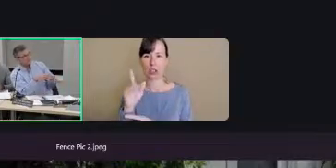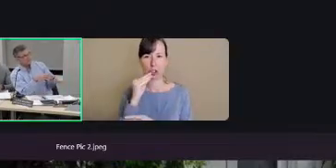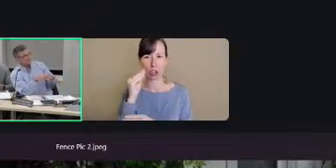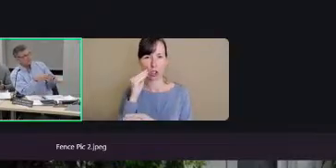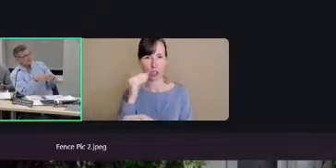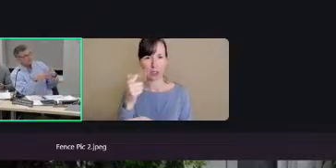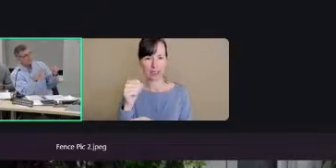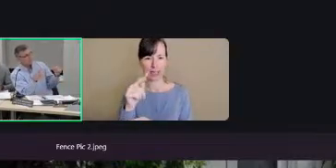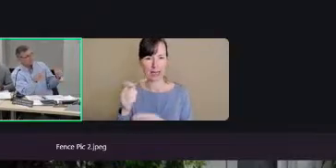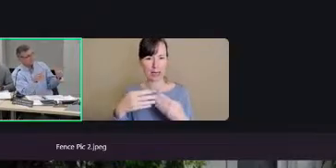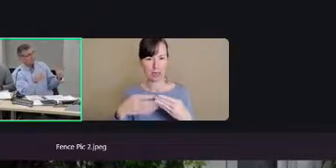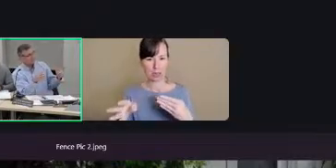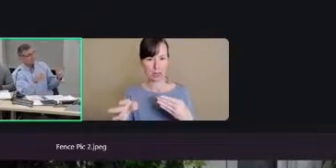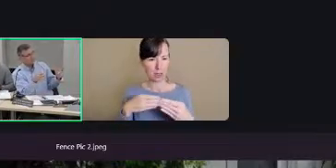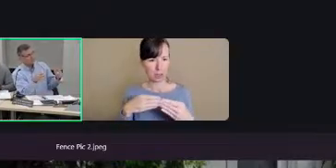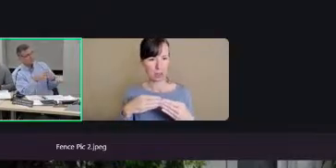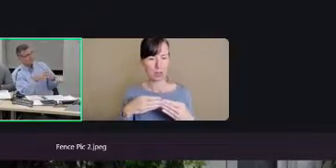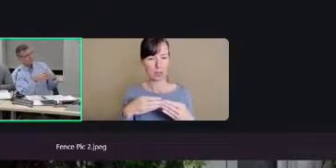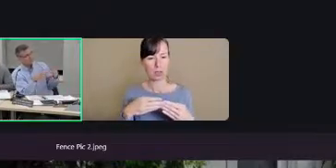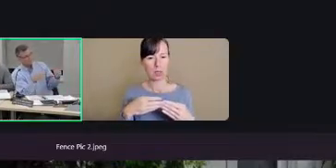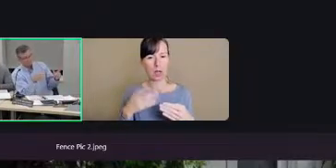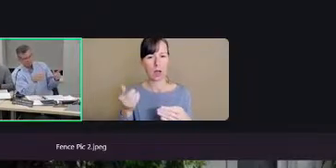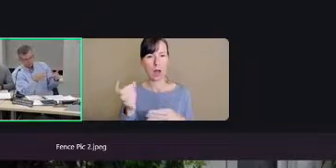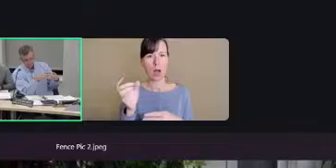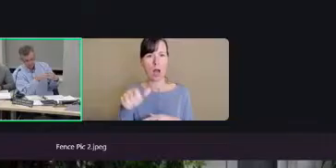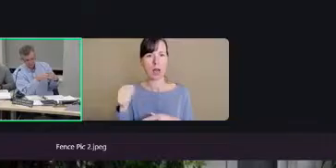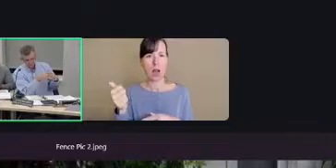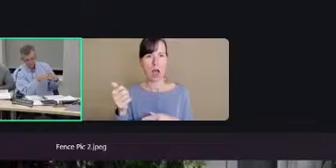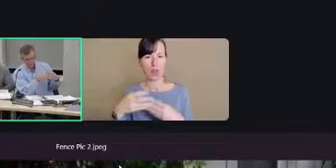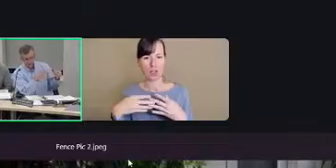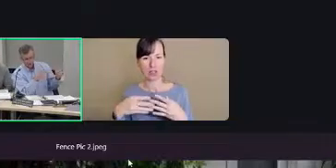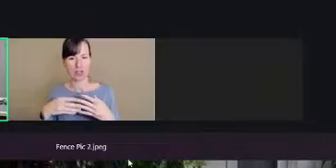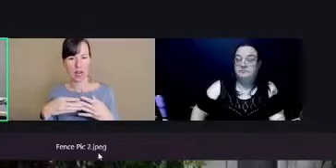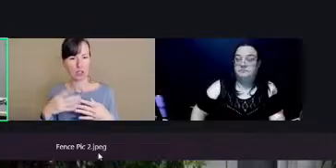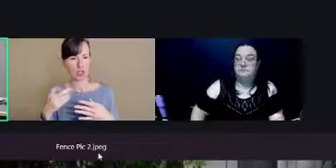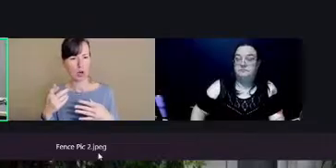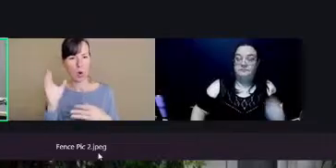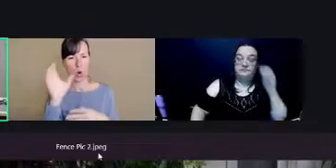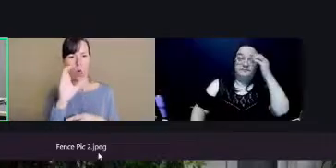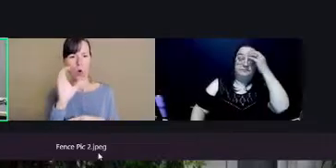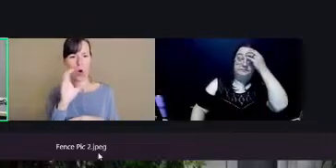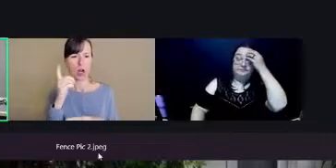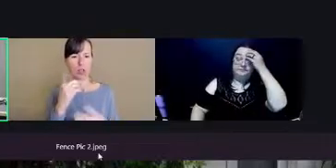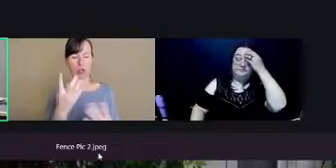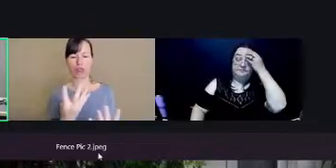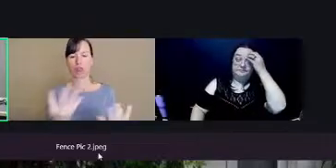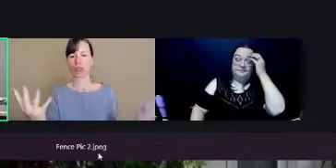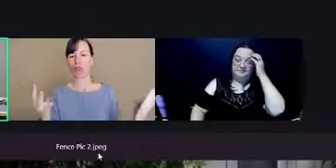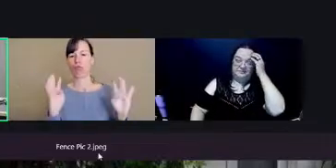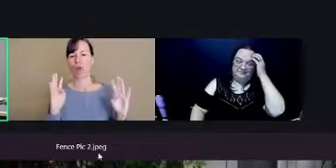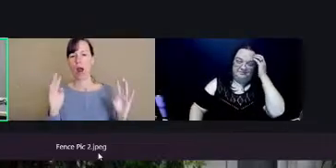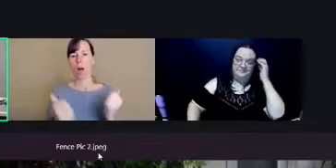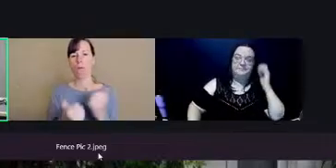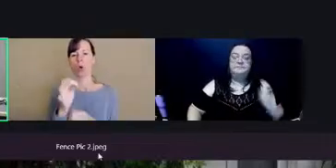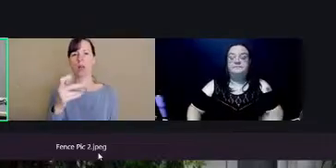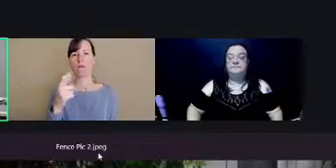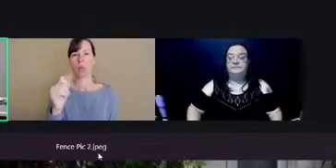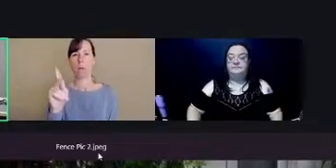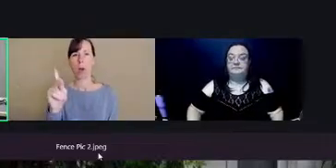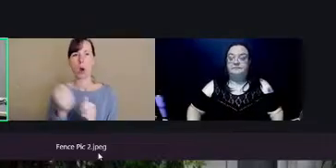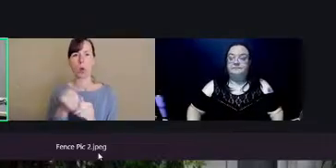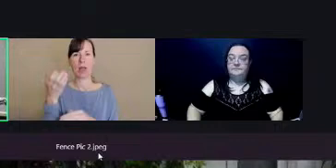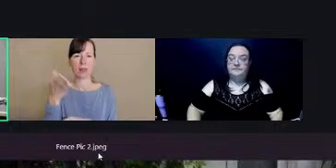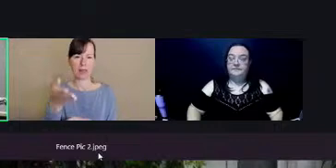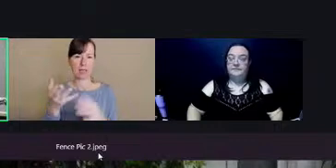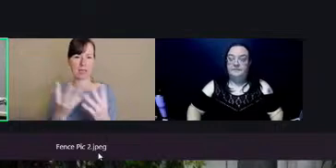to, surround most of the park with this fence. I believe the outline of that has already been reviewed, and Mr.